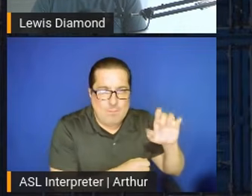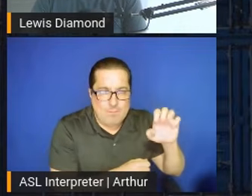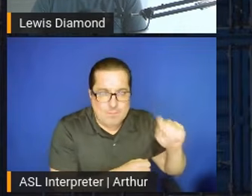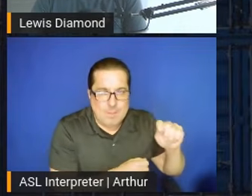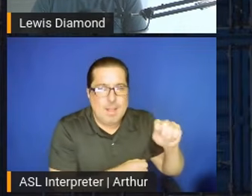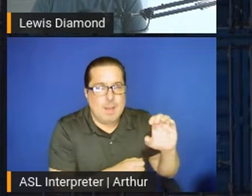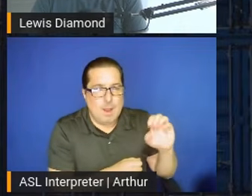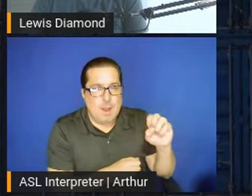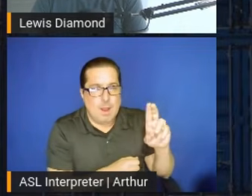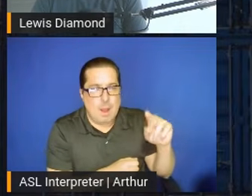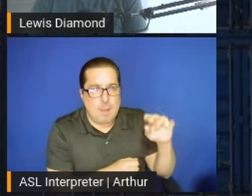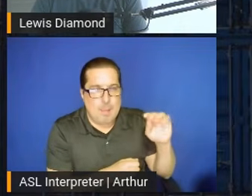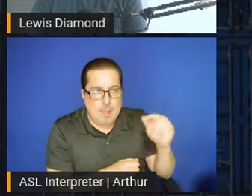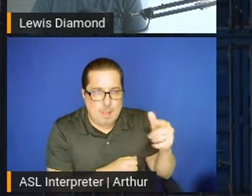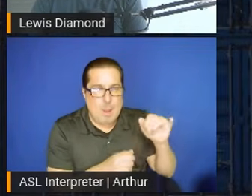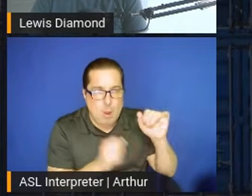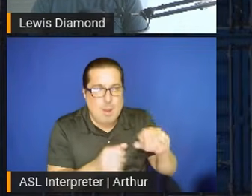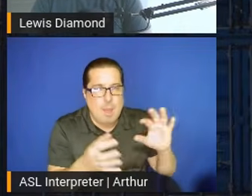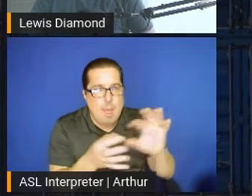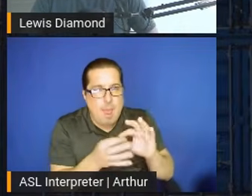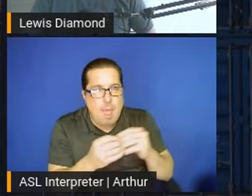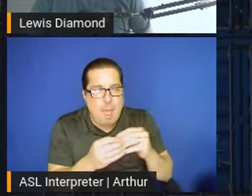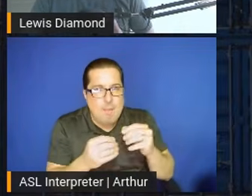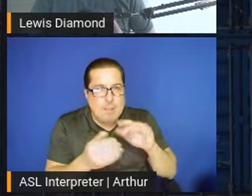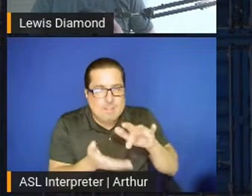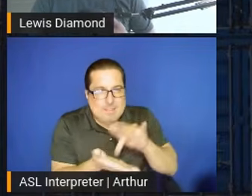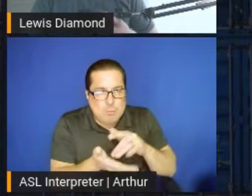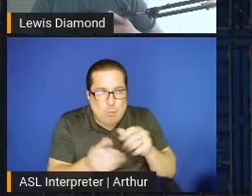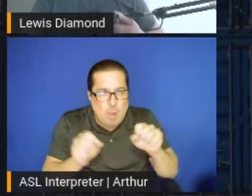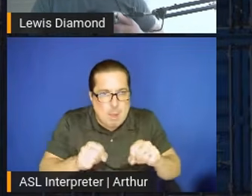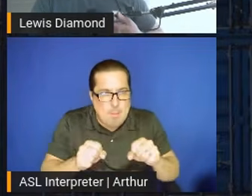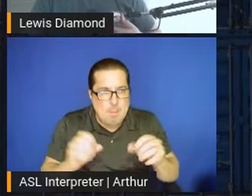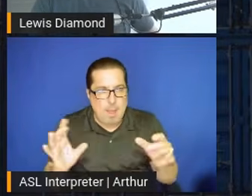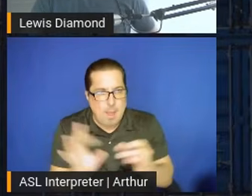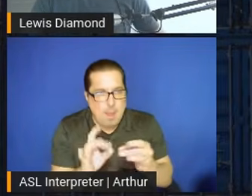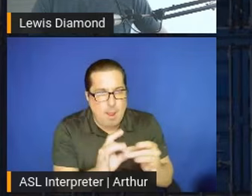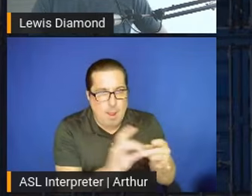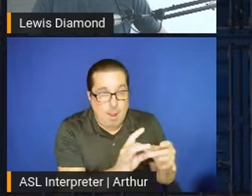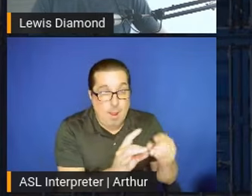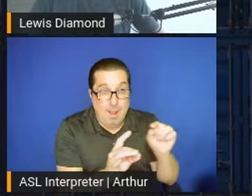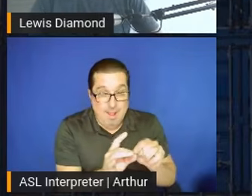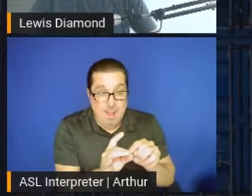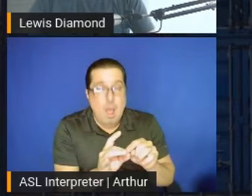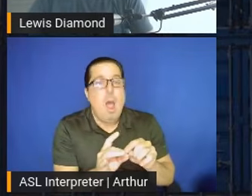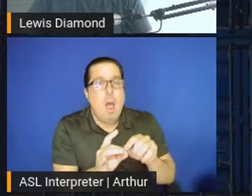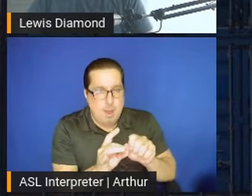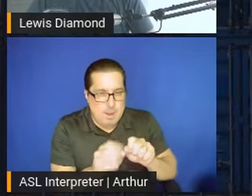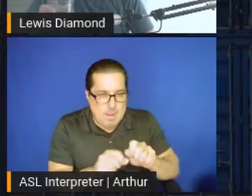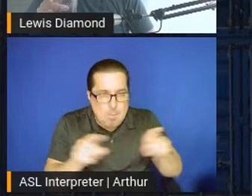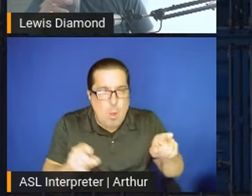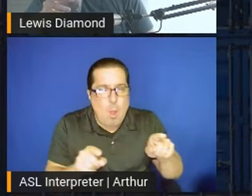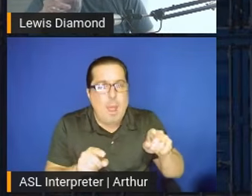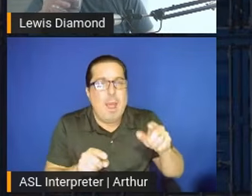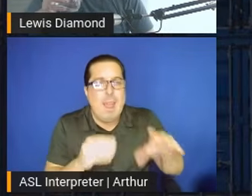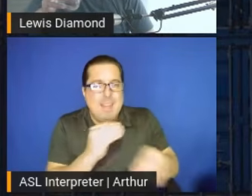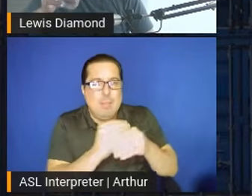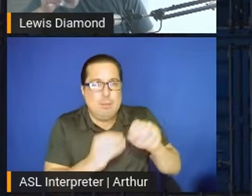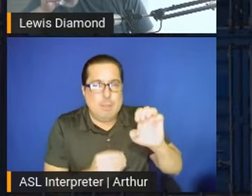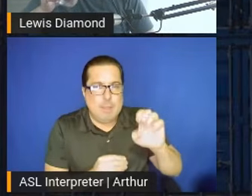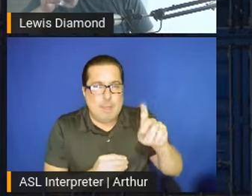central manageability capabilities, and then from there, deploy additional EKS Anywhere workload